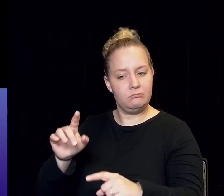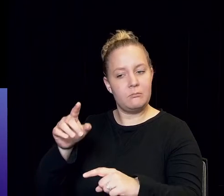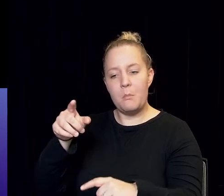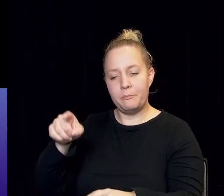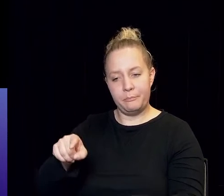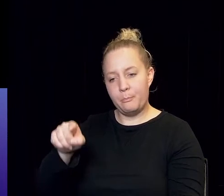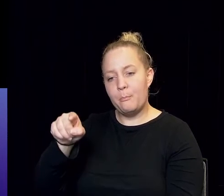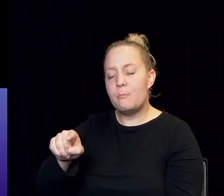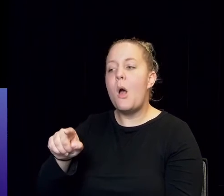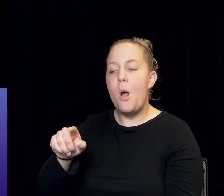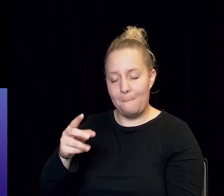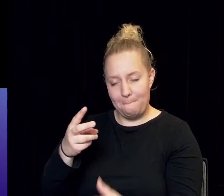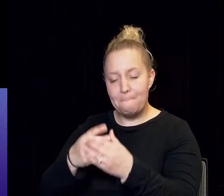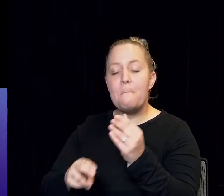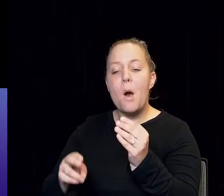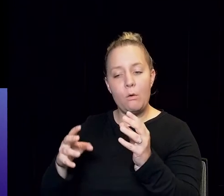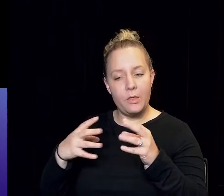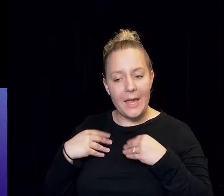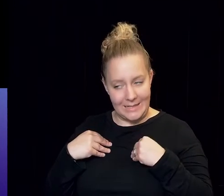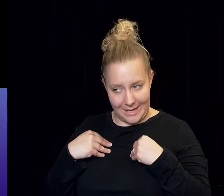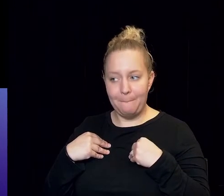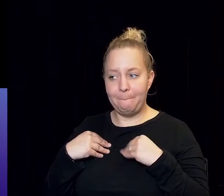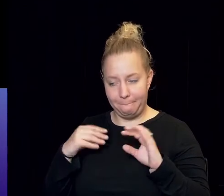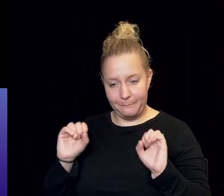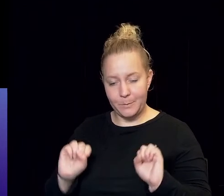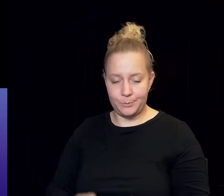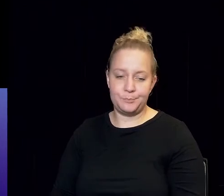answers is acceptable.